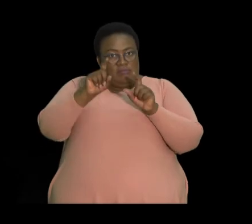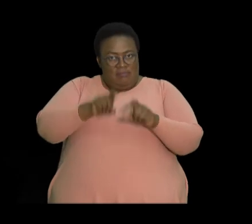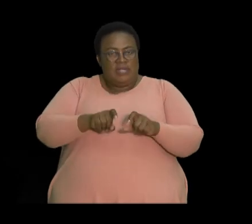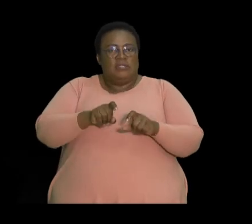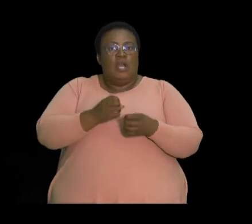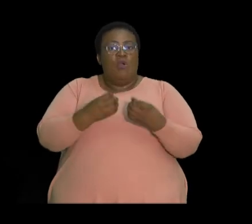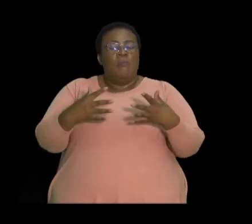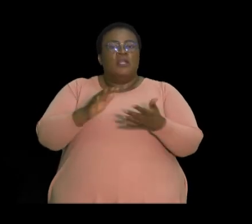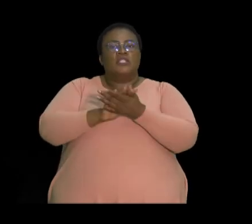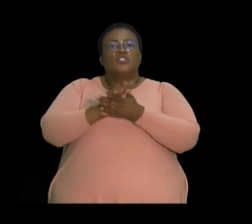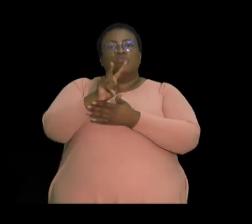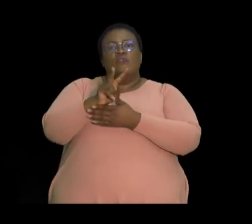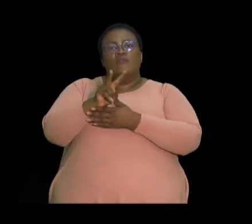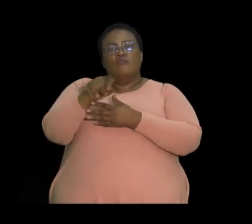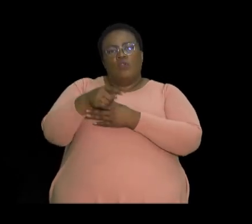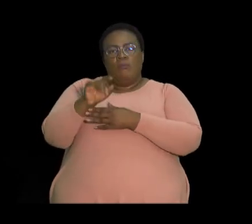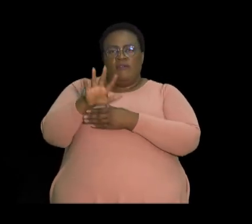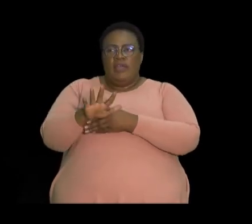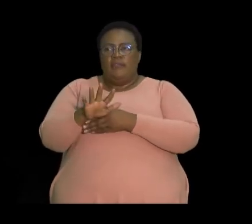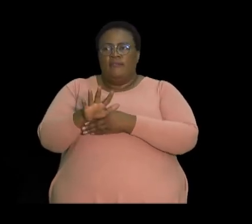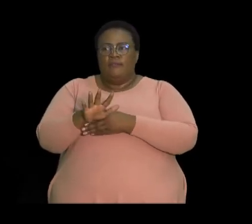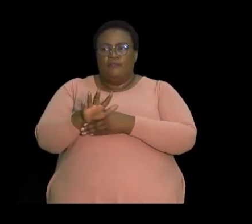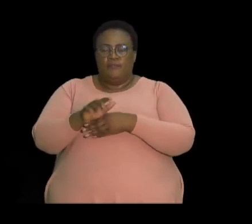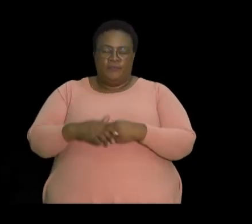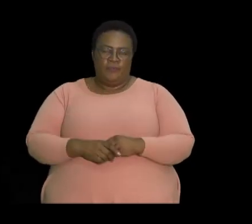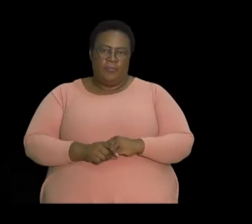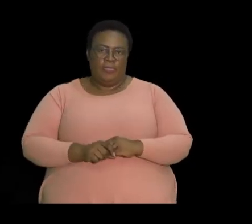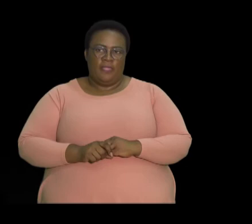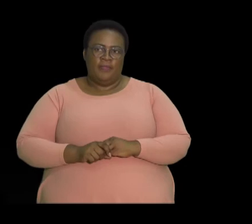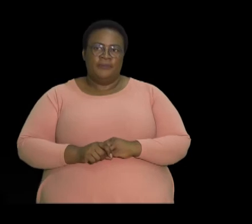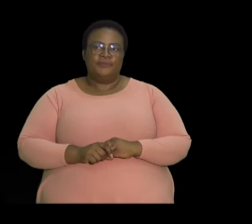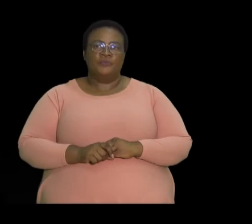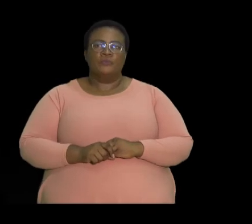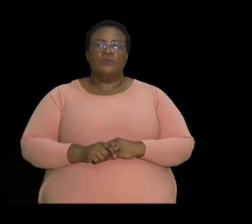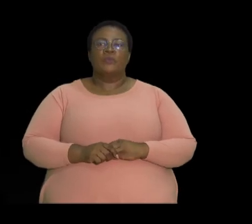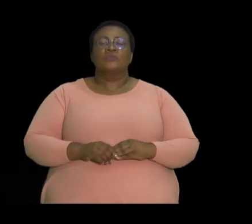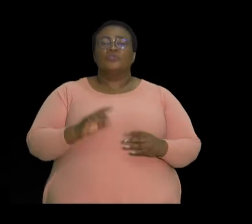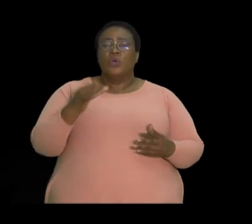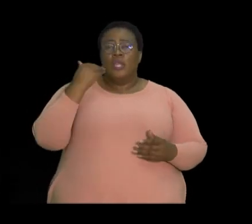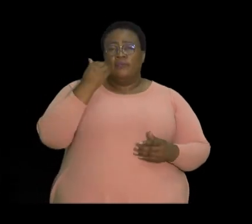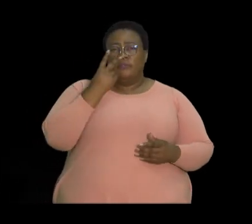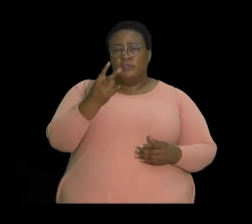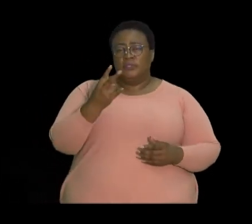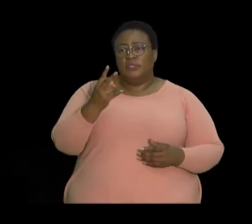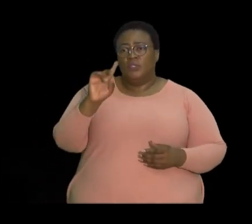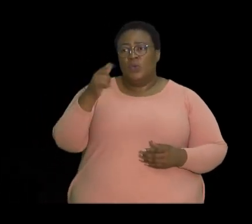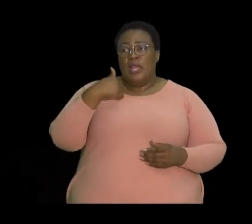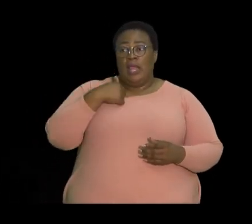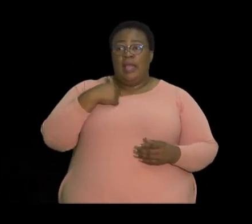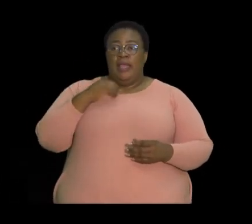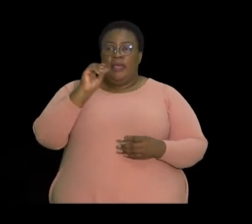she got it for 5 years, but in each year she got it 4 times. So if you look at what I've